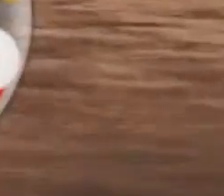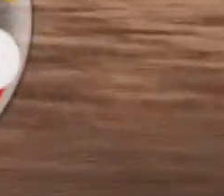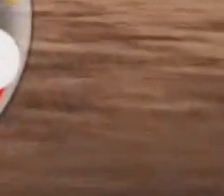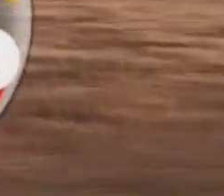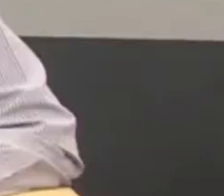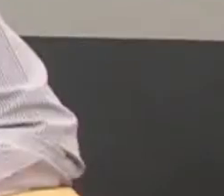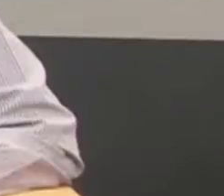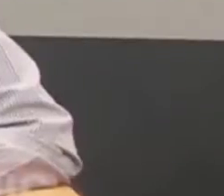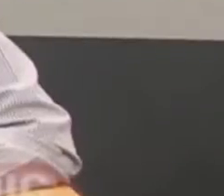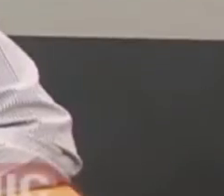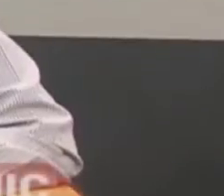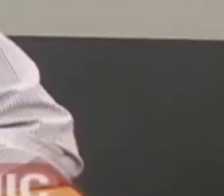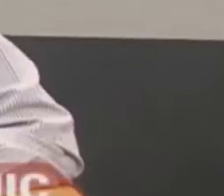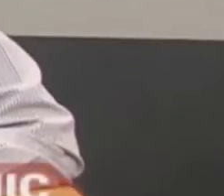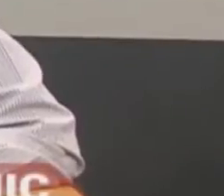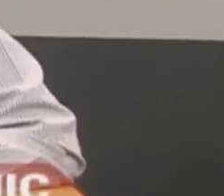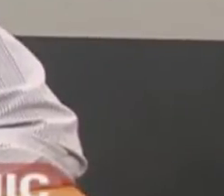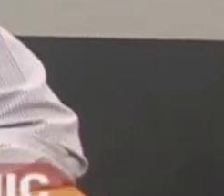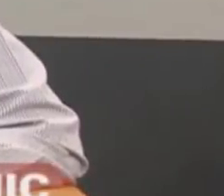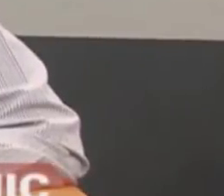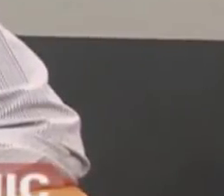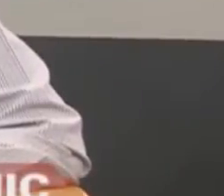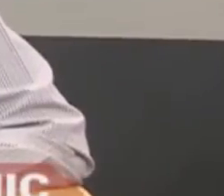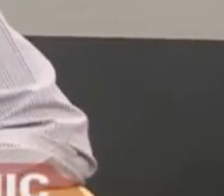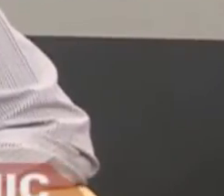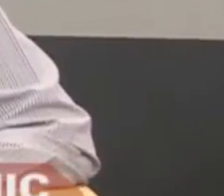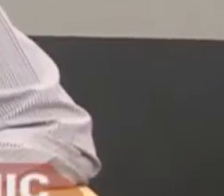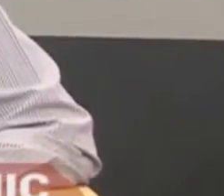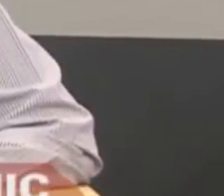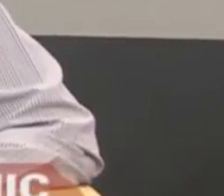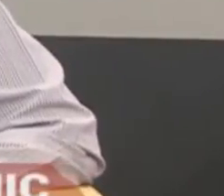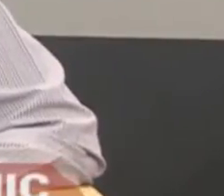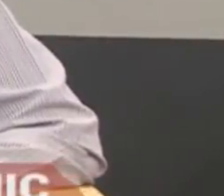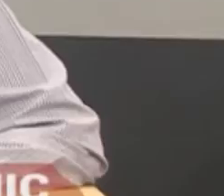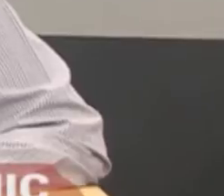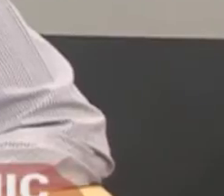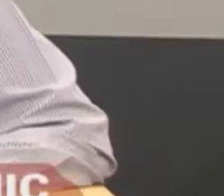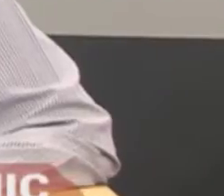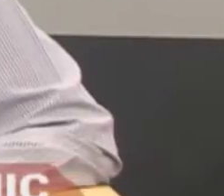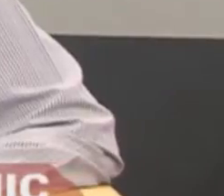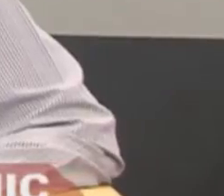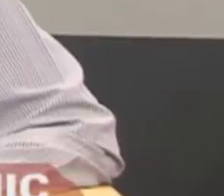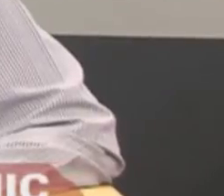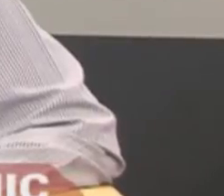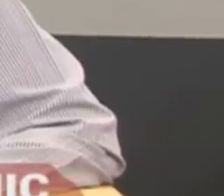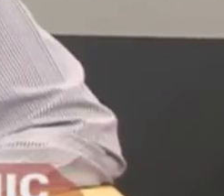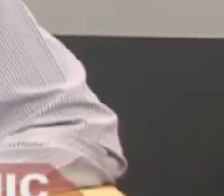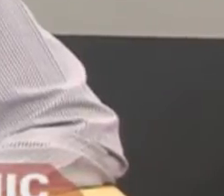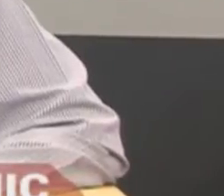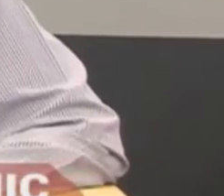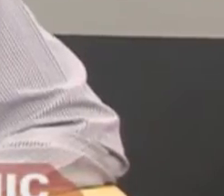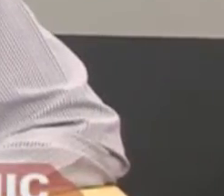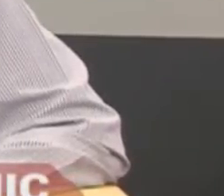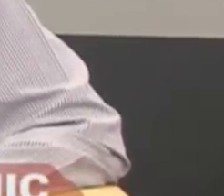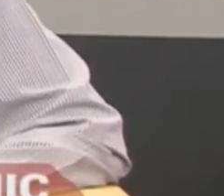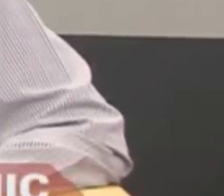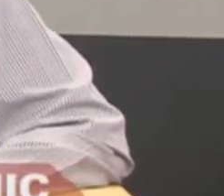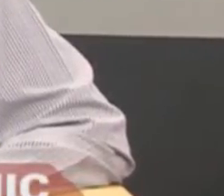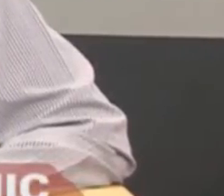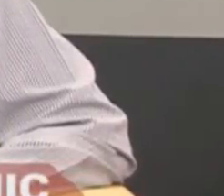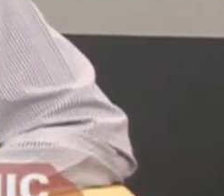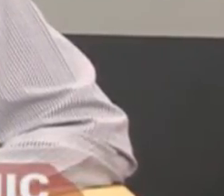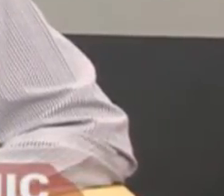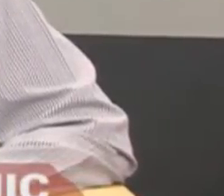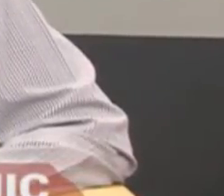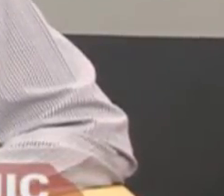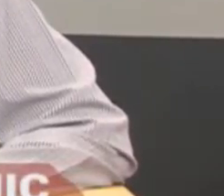Tomorrow, I go on a breakfast date. We hold a blind date and we show you the new normal of restaurants and show you